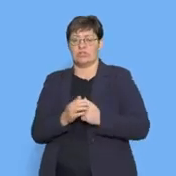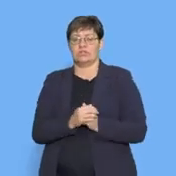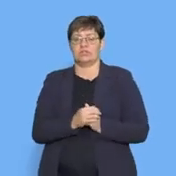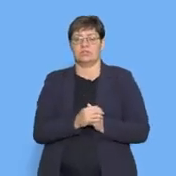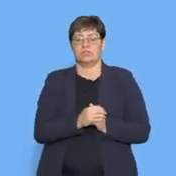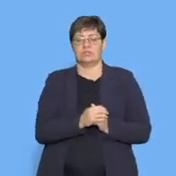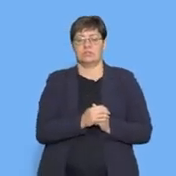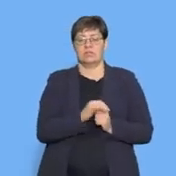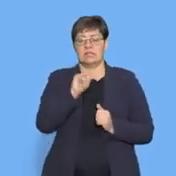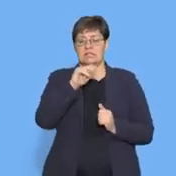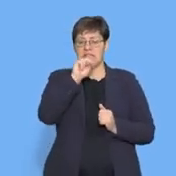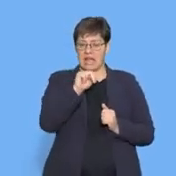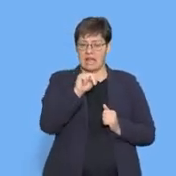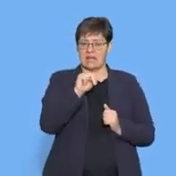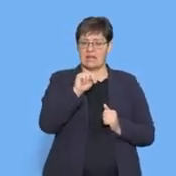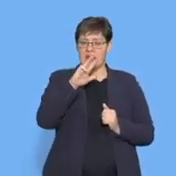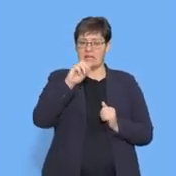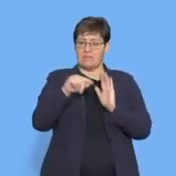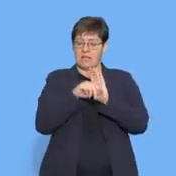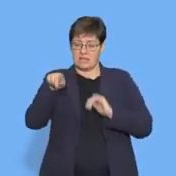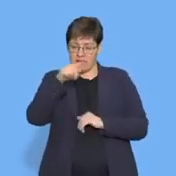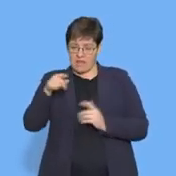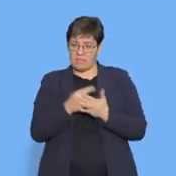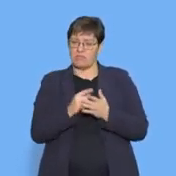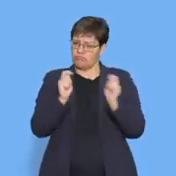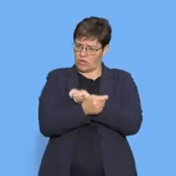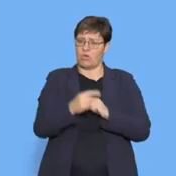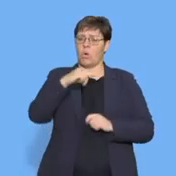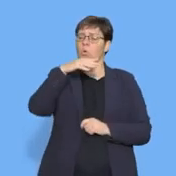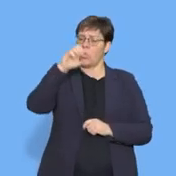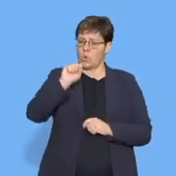into cos of alpha.